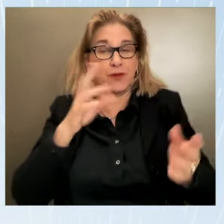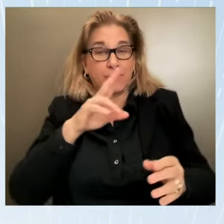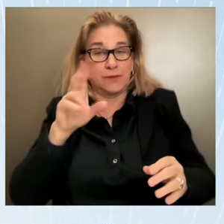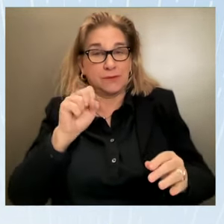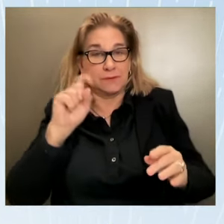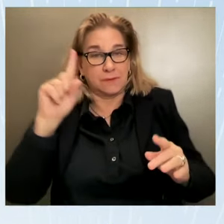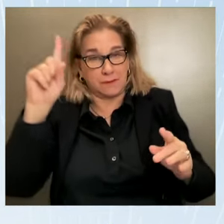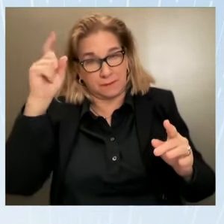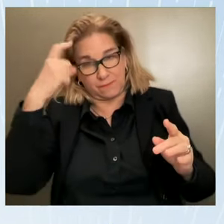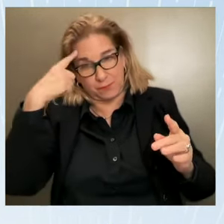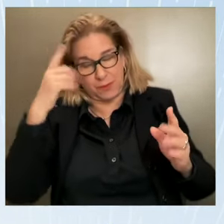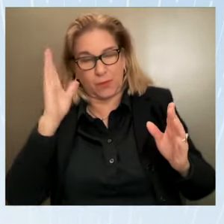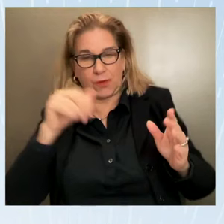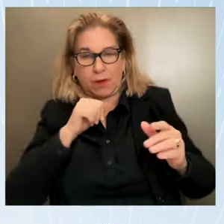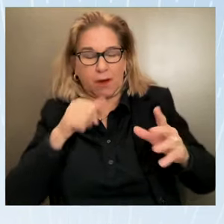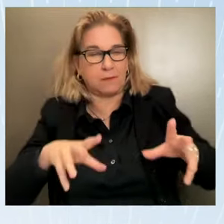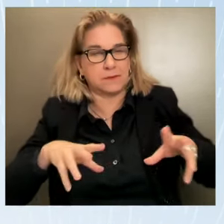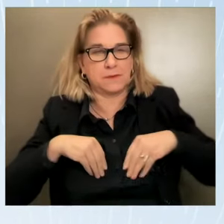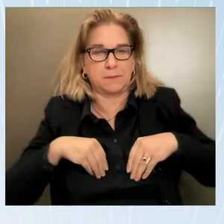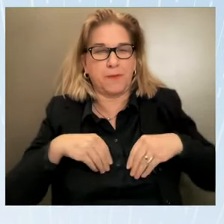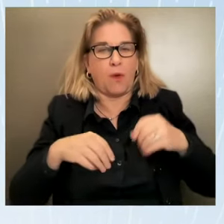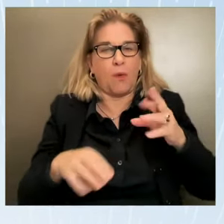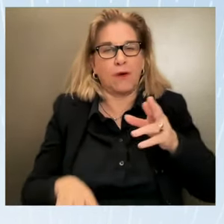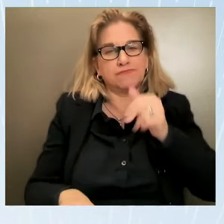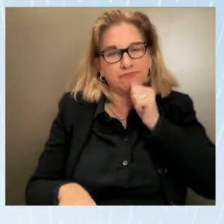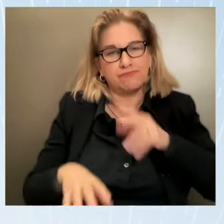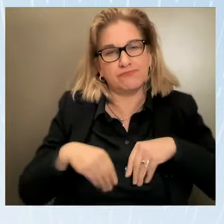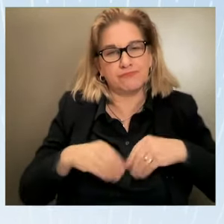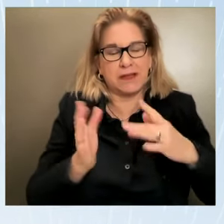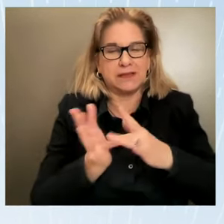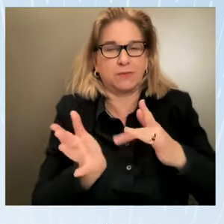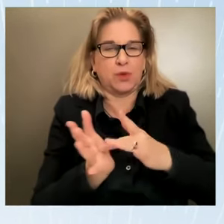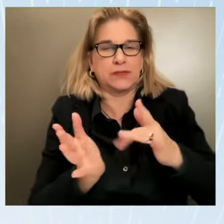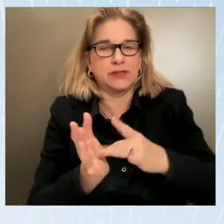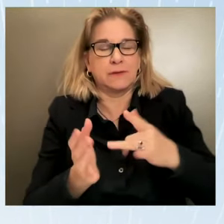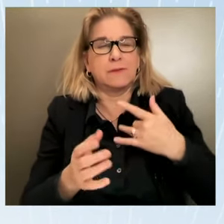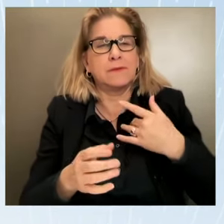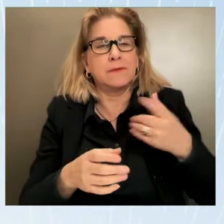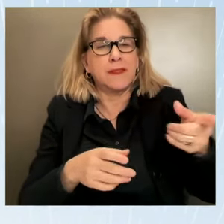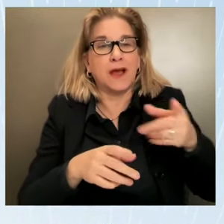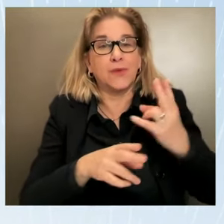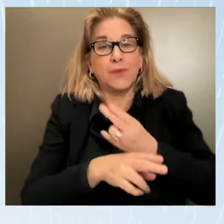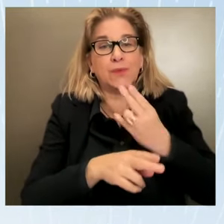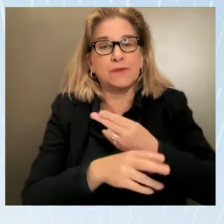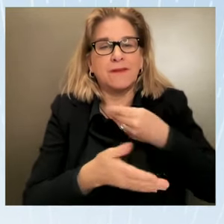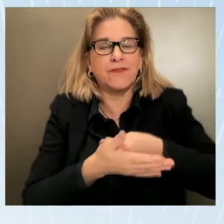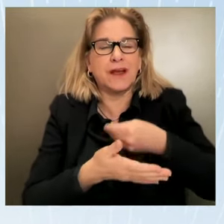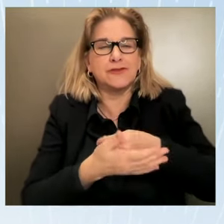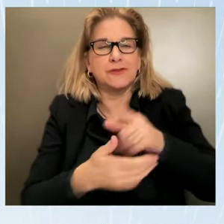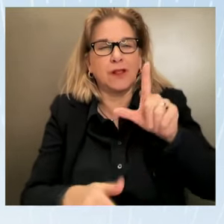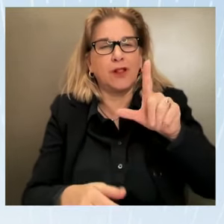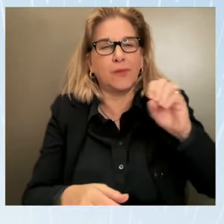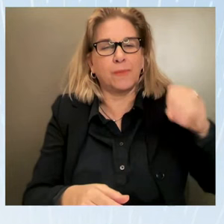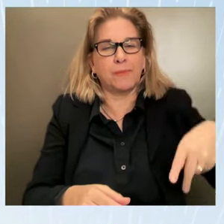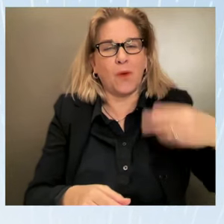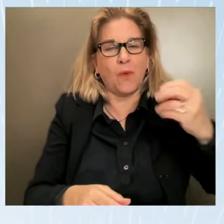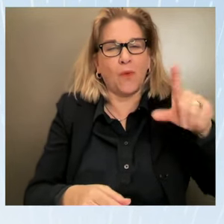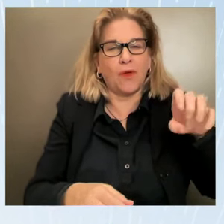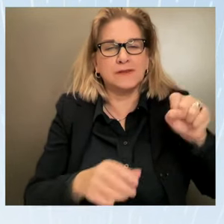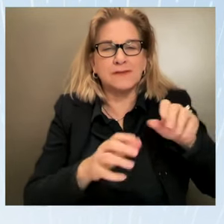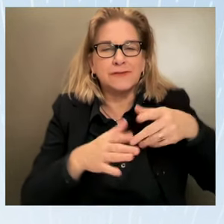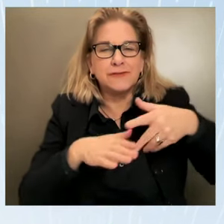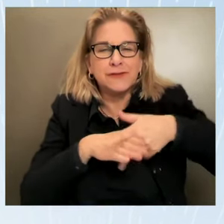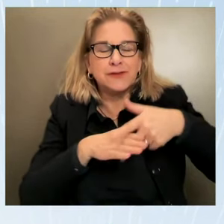financial loopholes in the United States' anti-money laundering and countering the financing of terrorism framework that human traffickers and